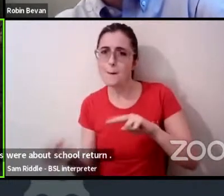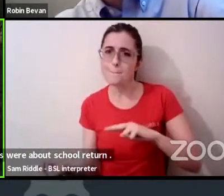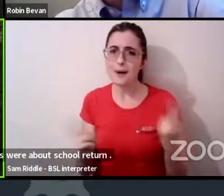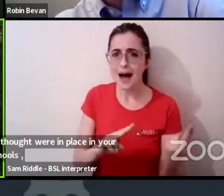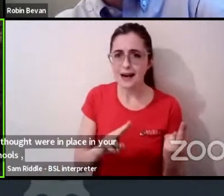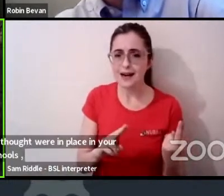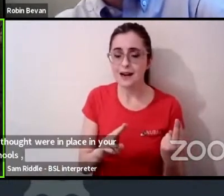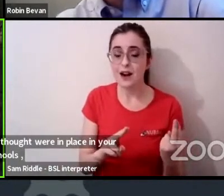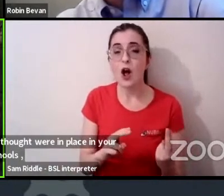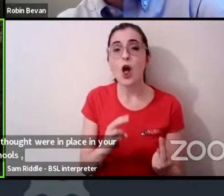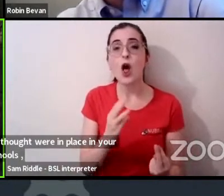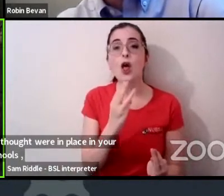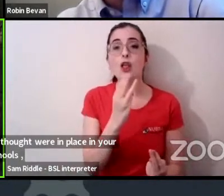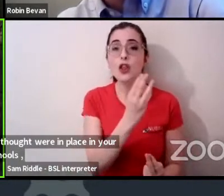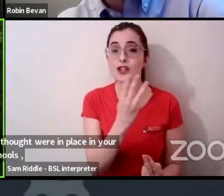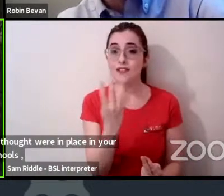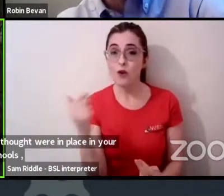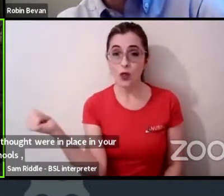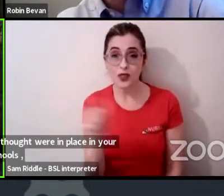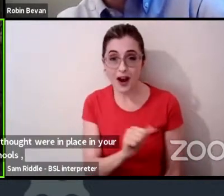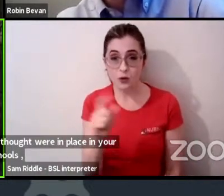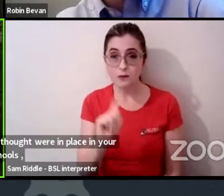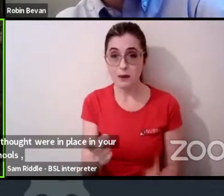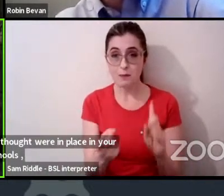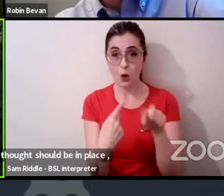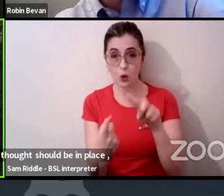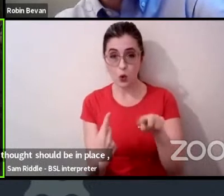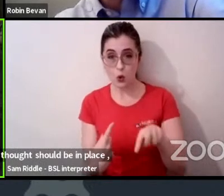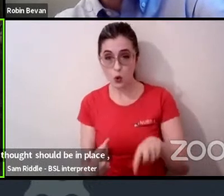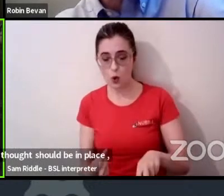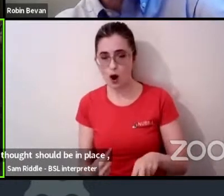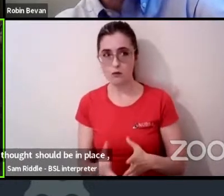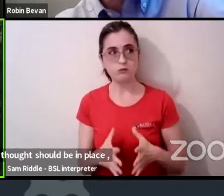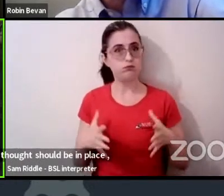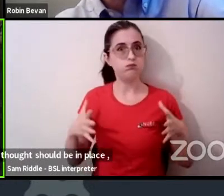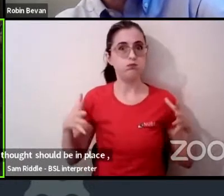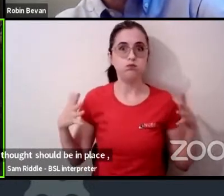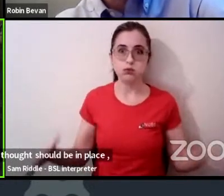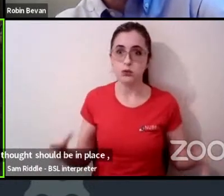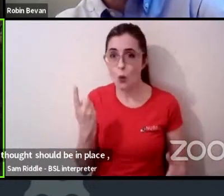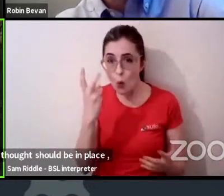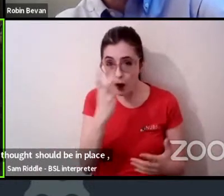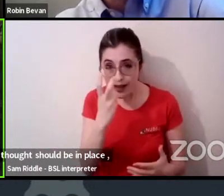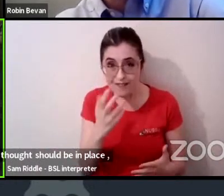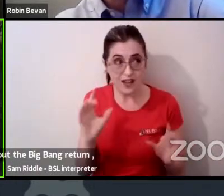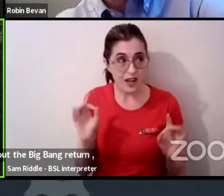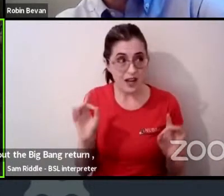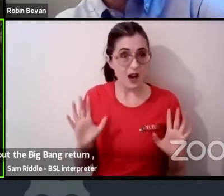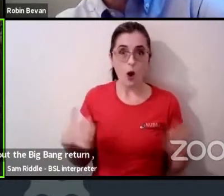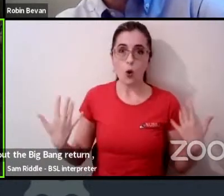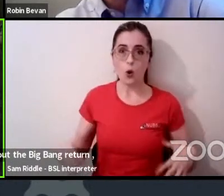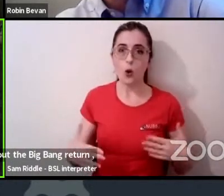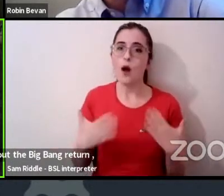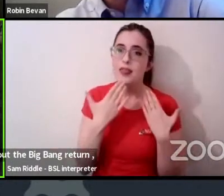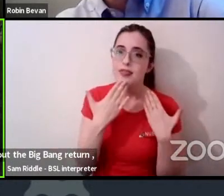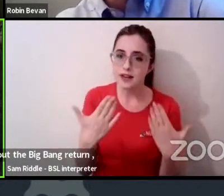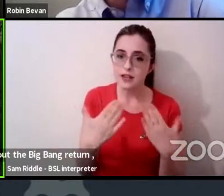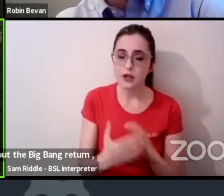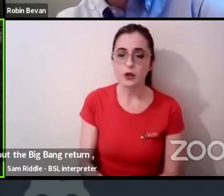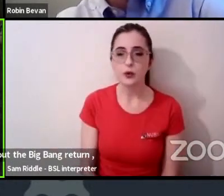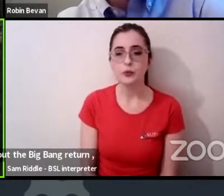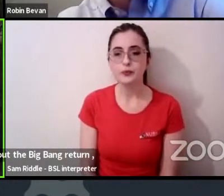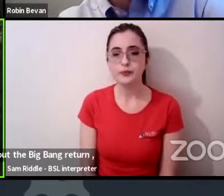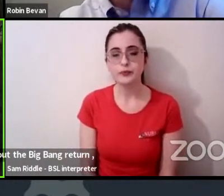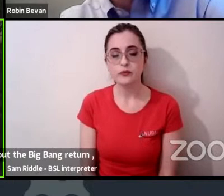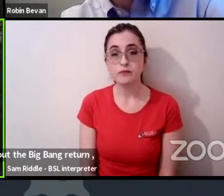44,000 of you took part in that survey. That is a huge response in one evening. Thank you for taking part. Our